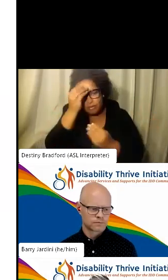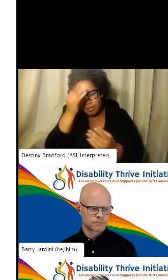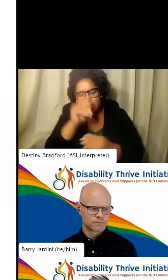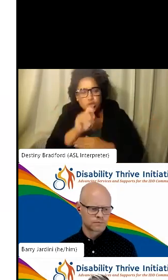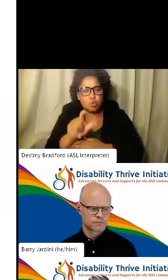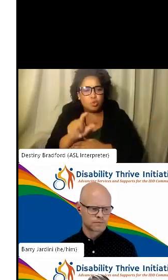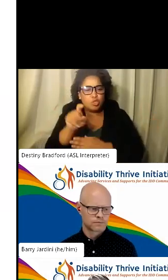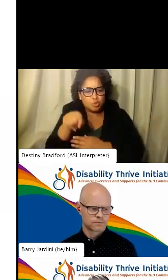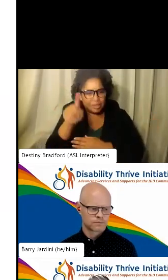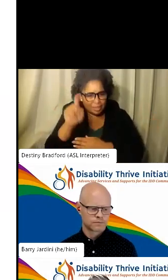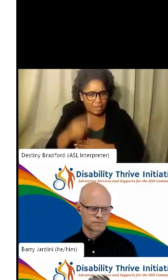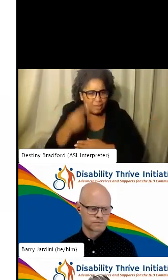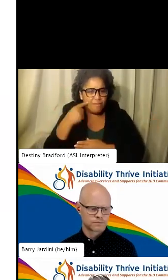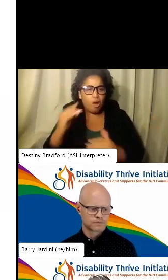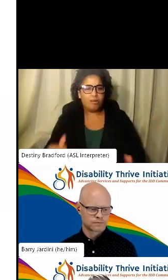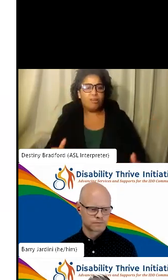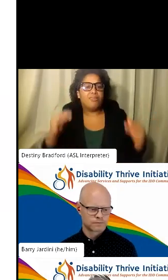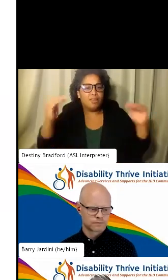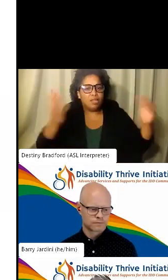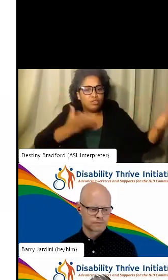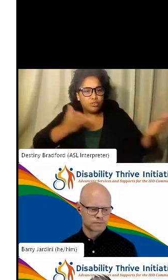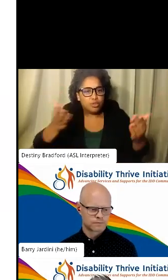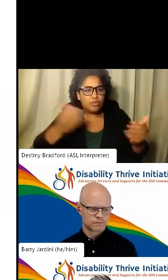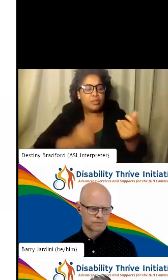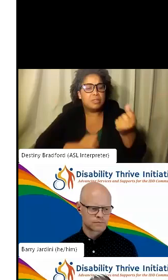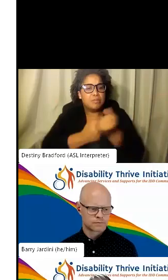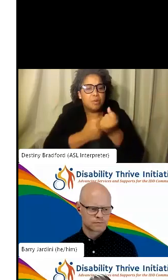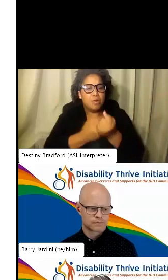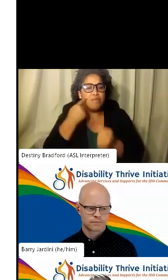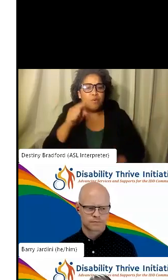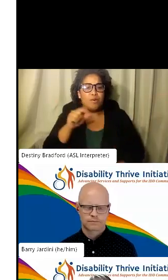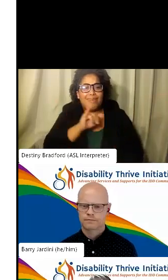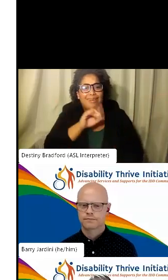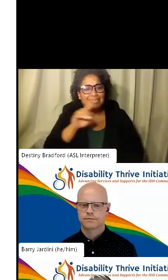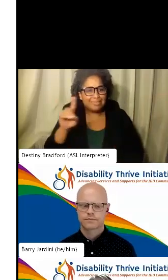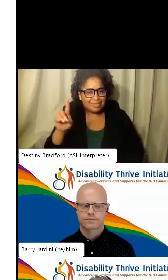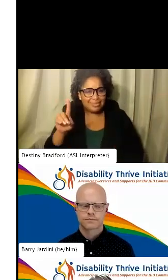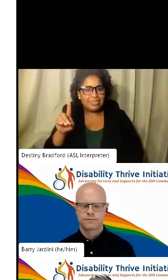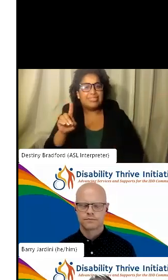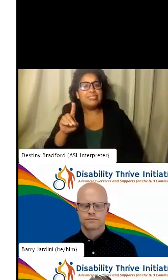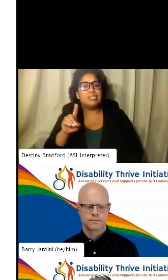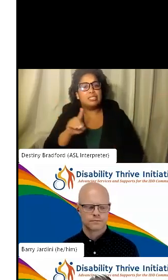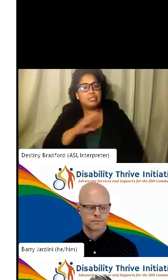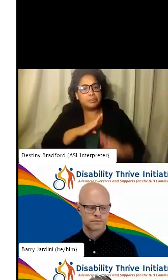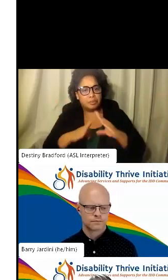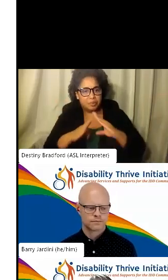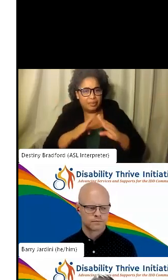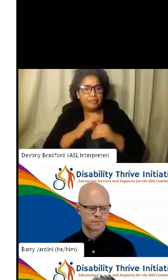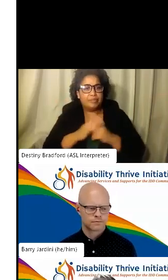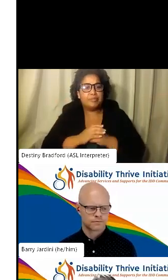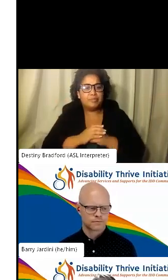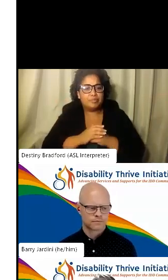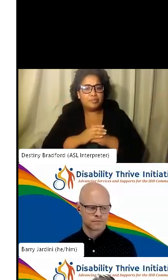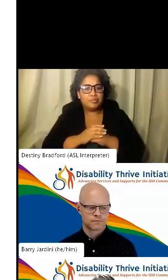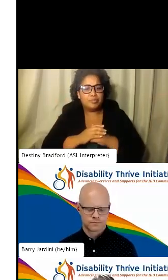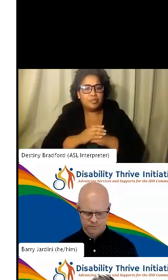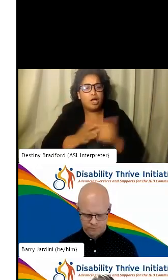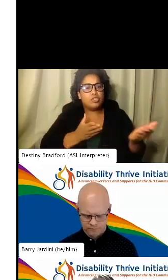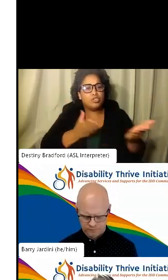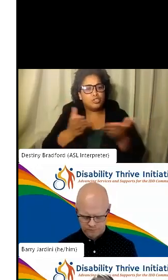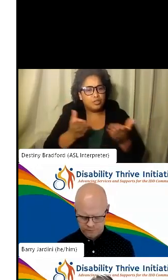for advancing services and supports for the IDD community. Our service landscape continues to